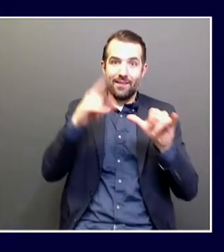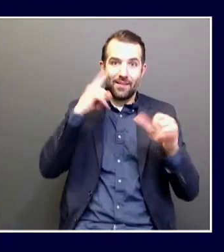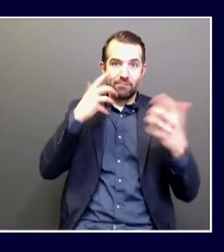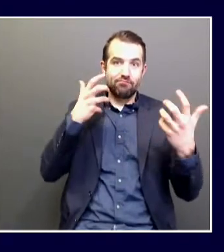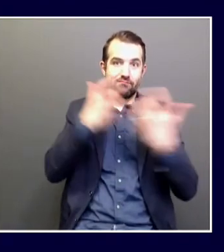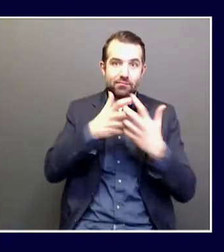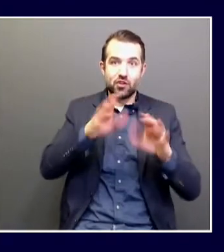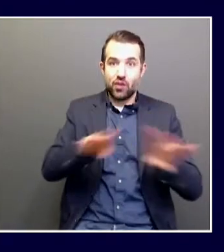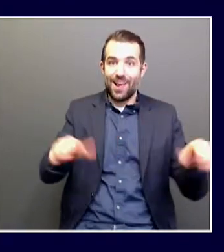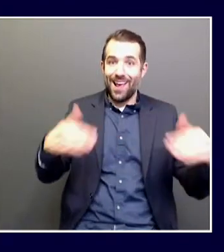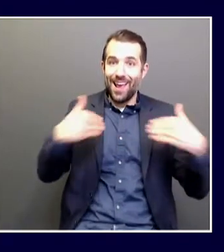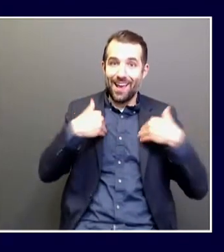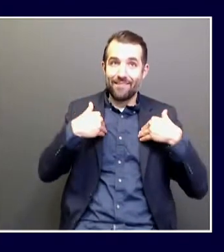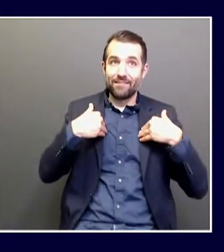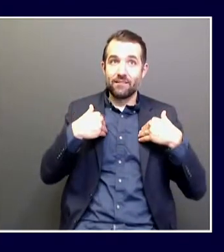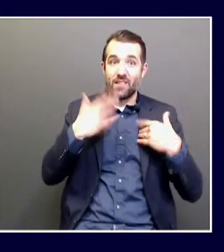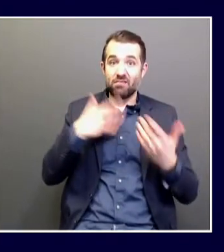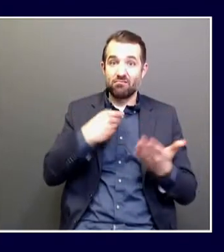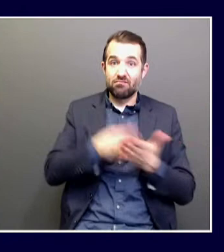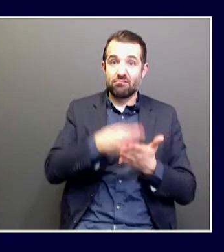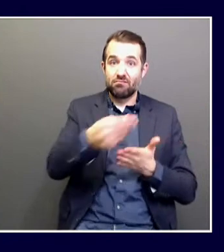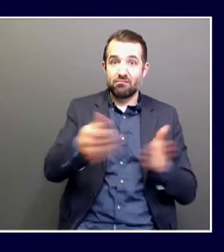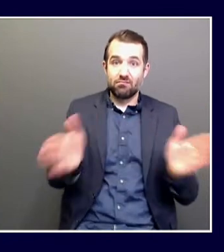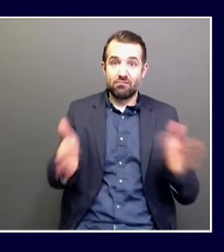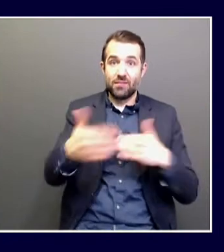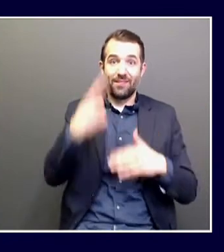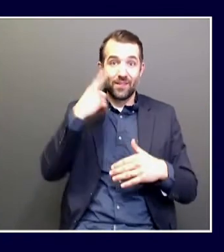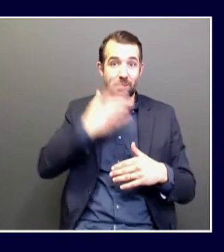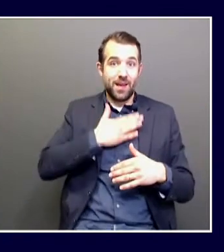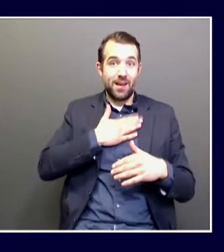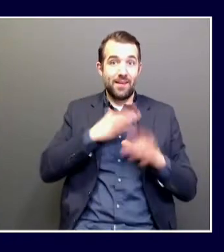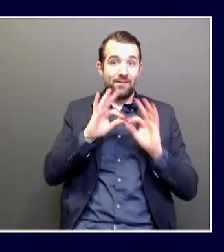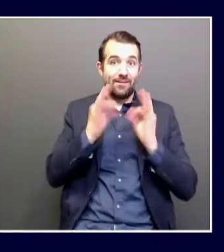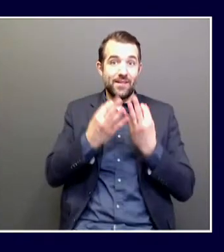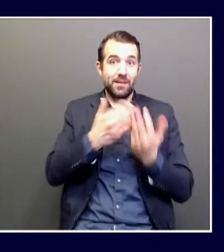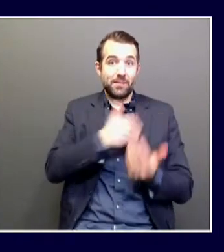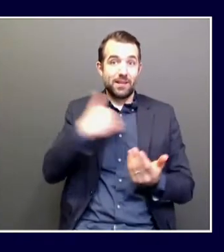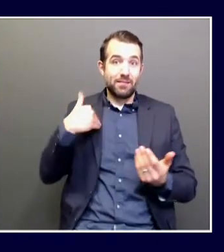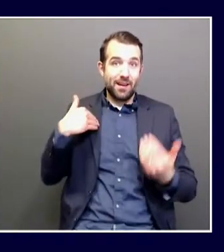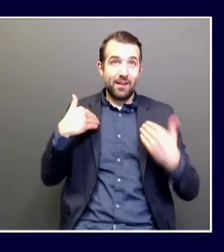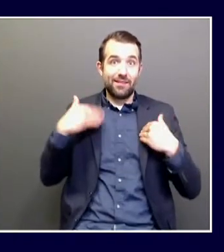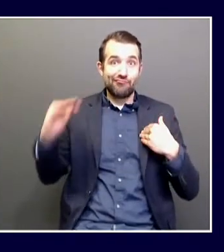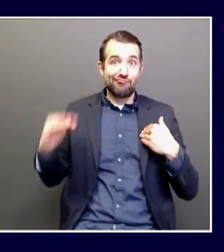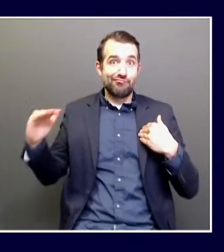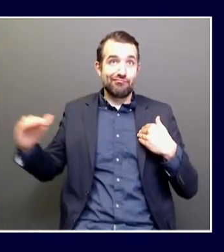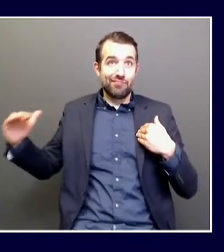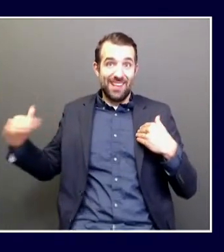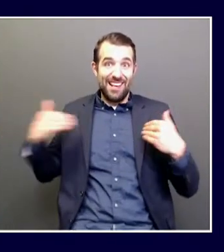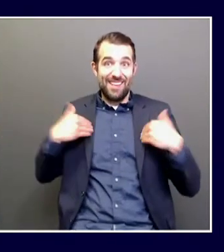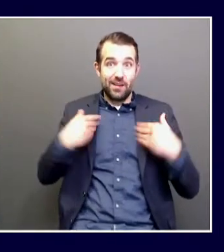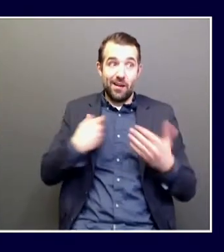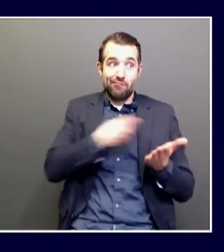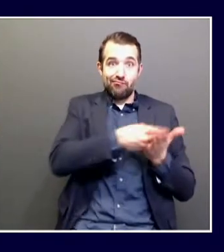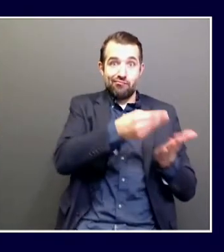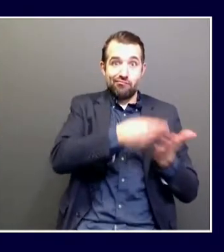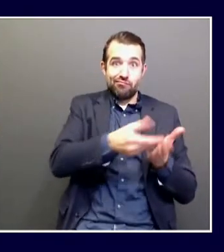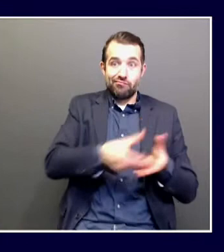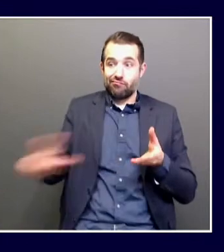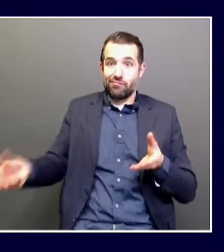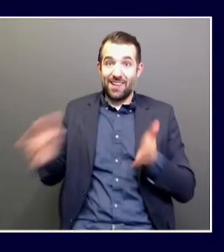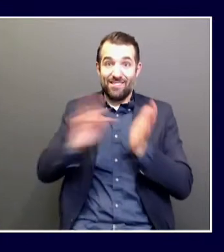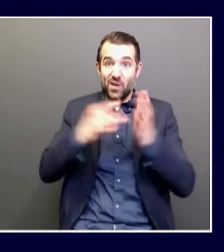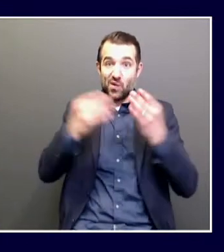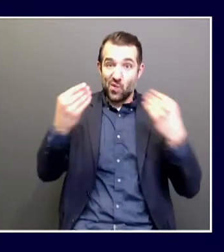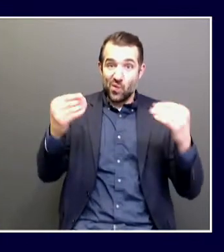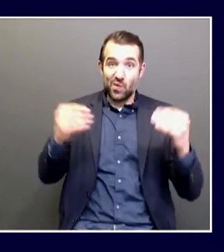for a family member of mine. Surgical masks in small sizes are available at drugstores. We found one at a drugstore in our